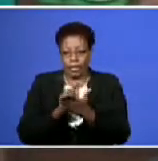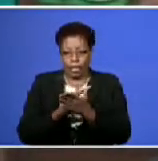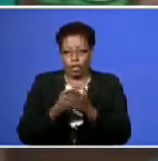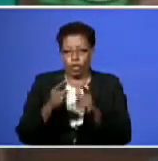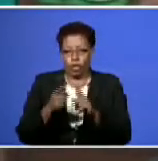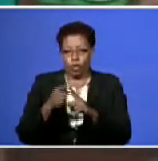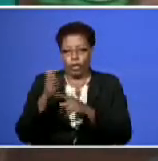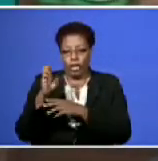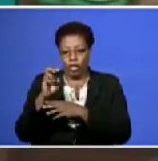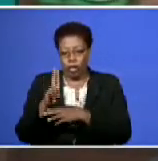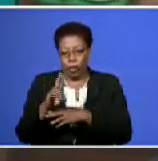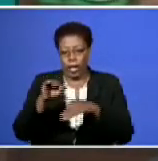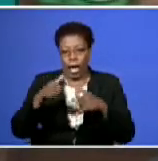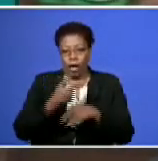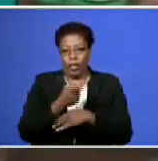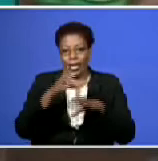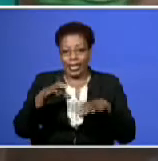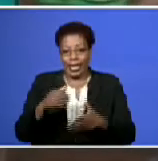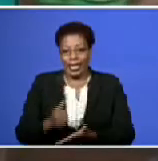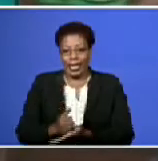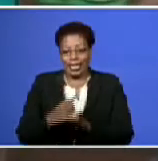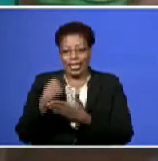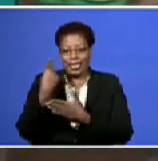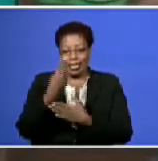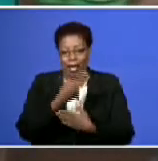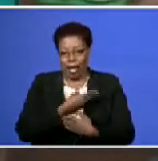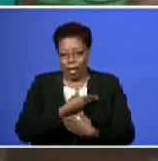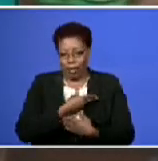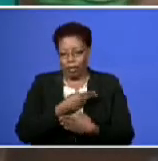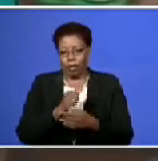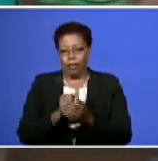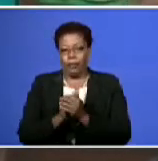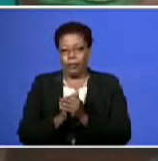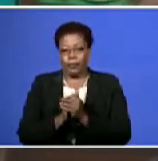to see how they can assist us in